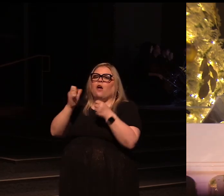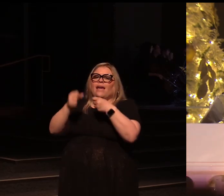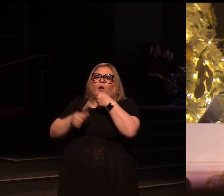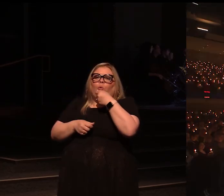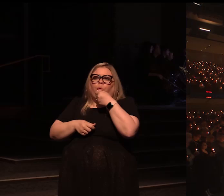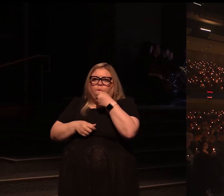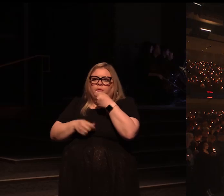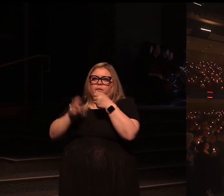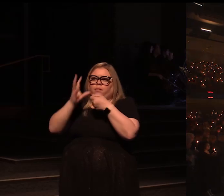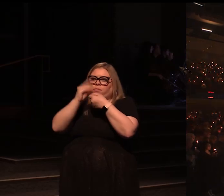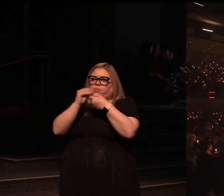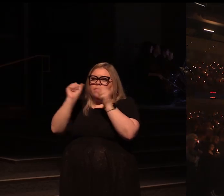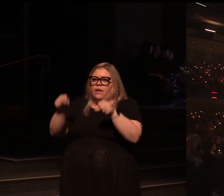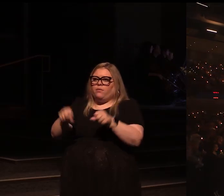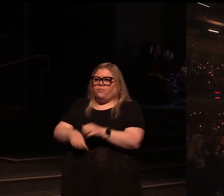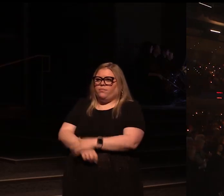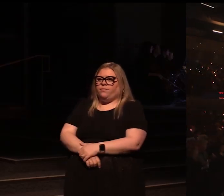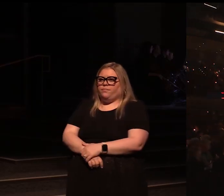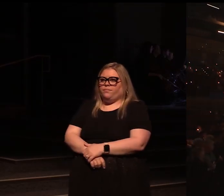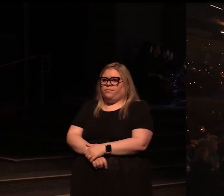candles.